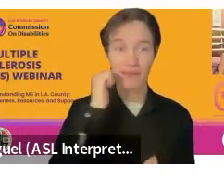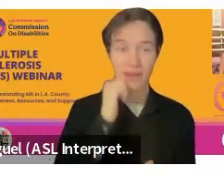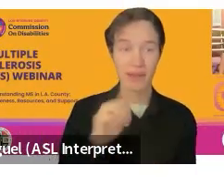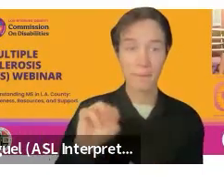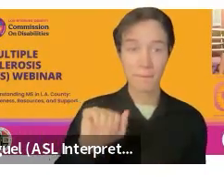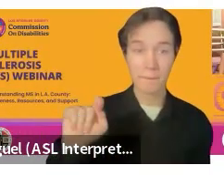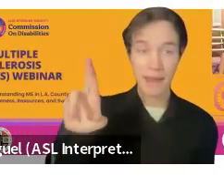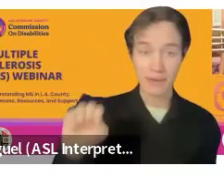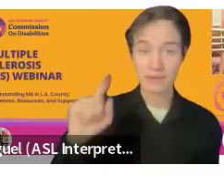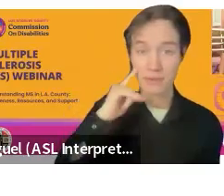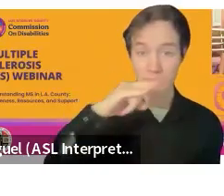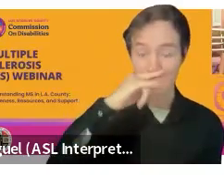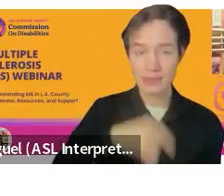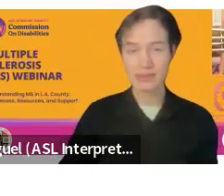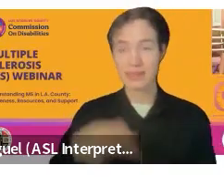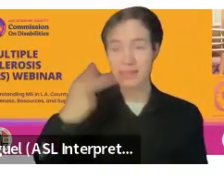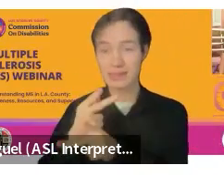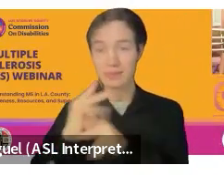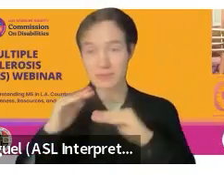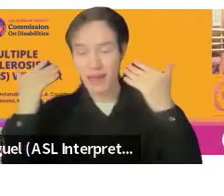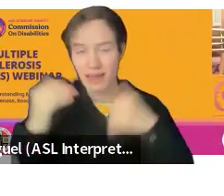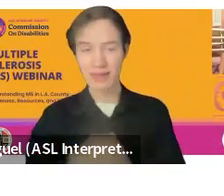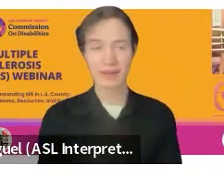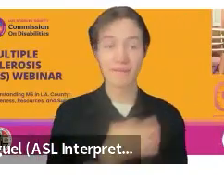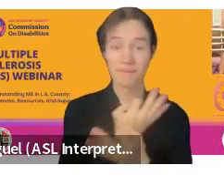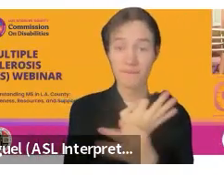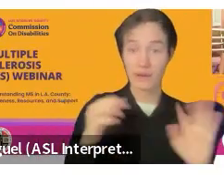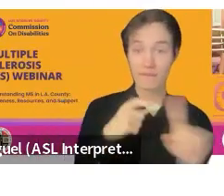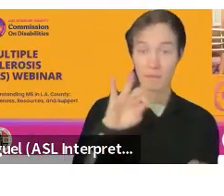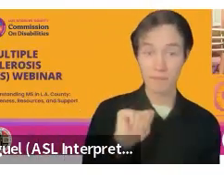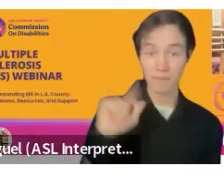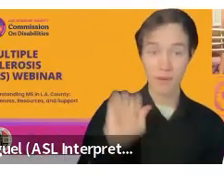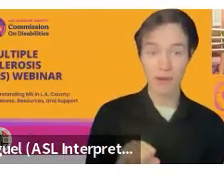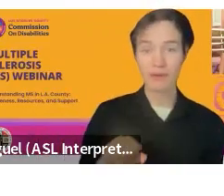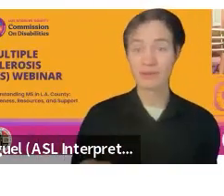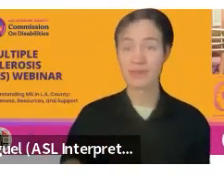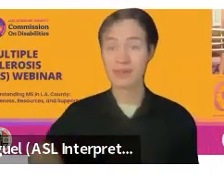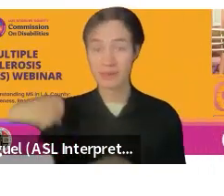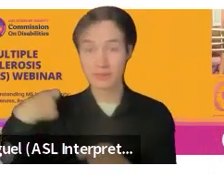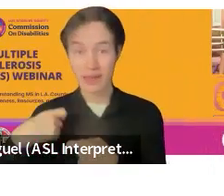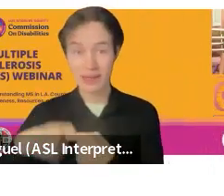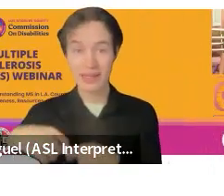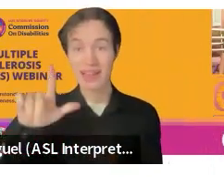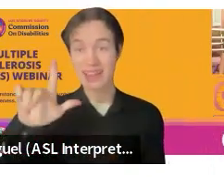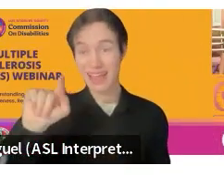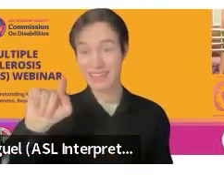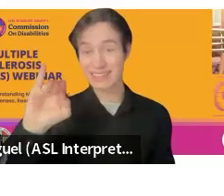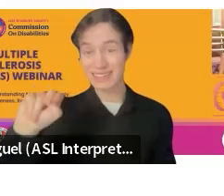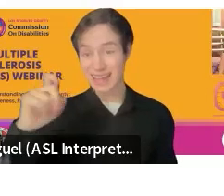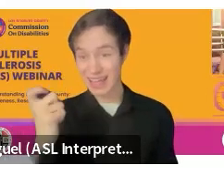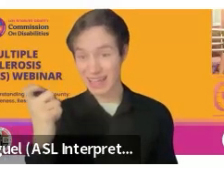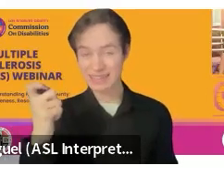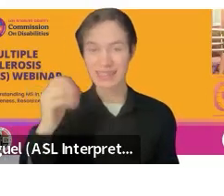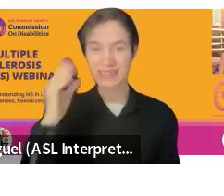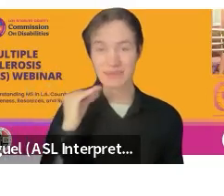kids, Keep Smiling, Free from Falls, Hispanic Latin MS Experience. These are just